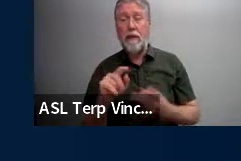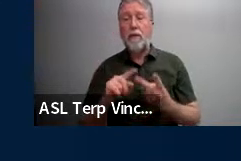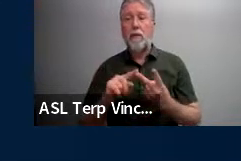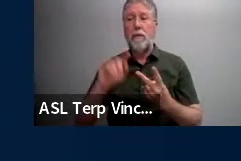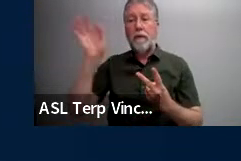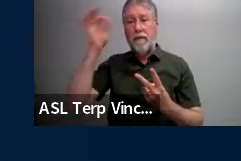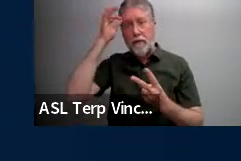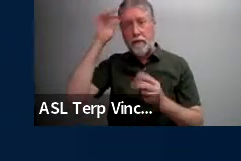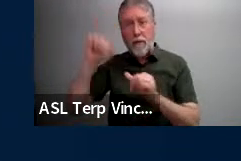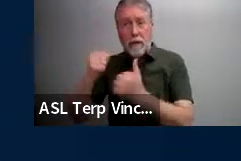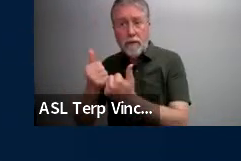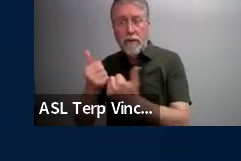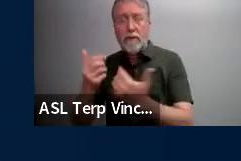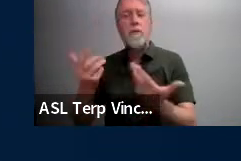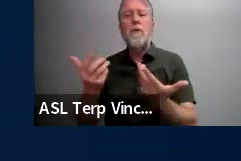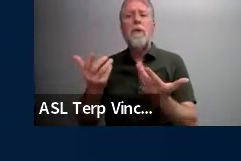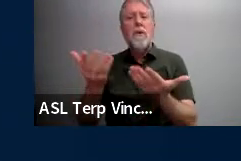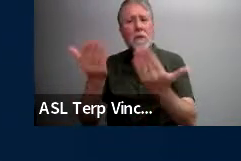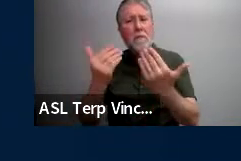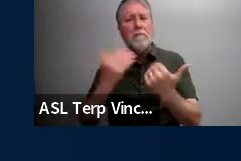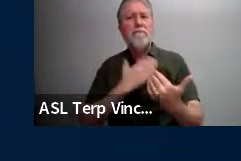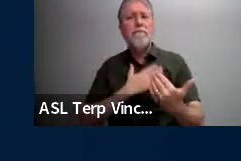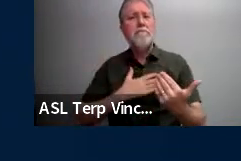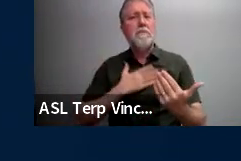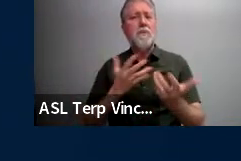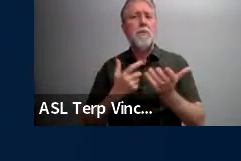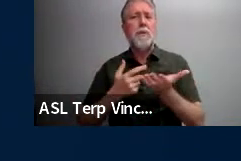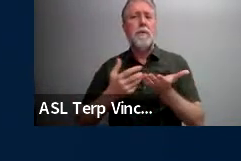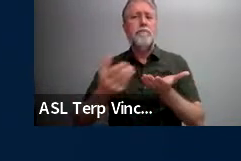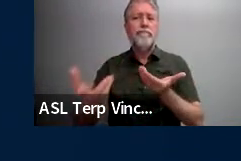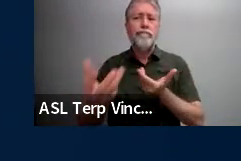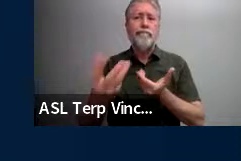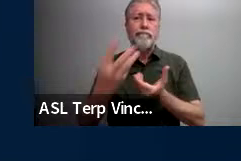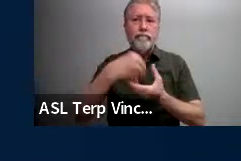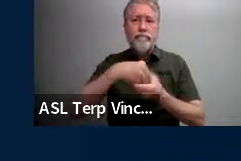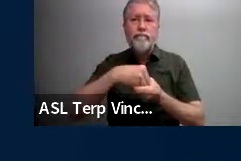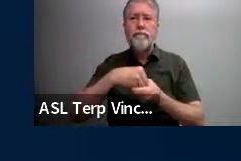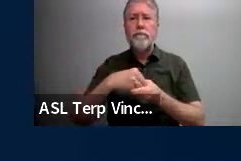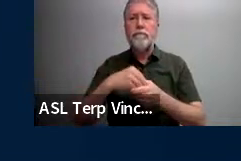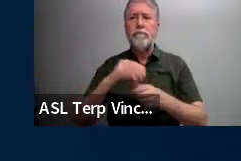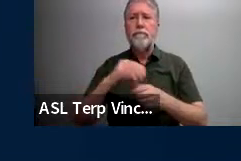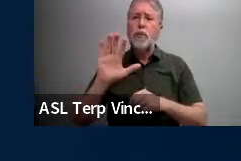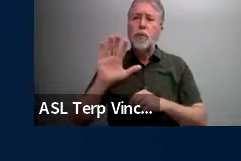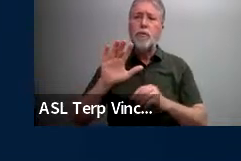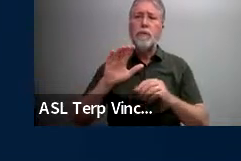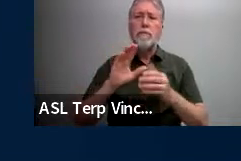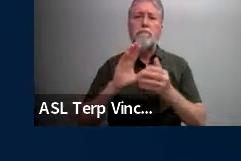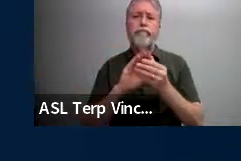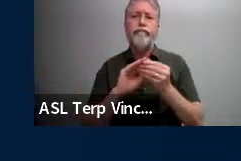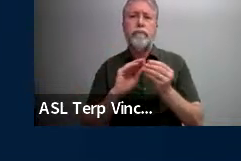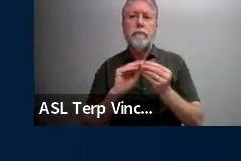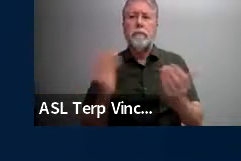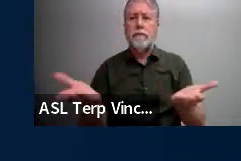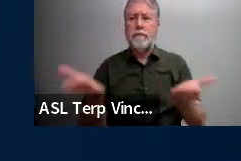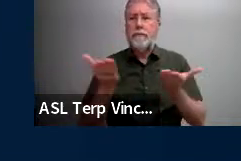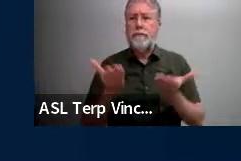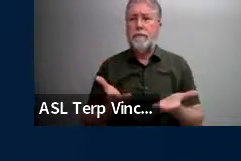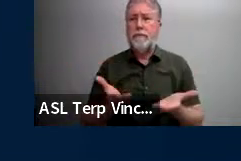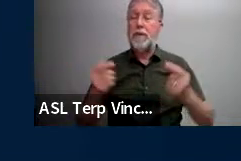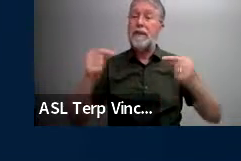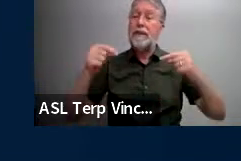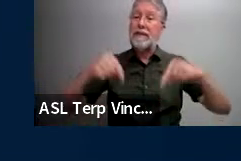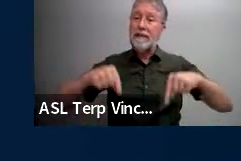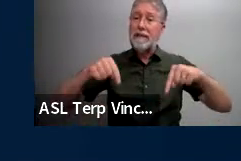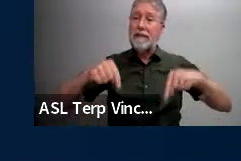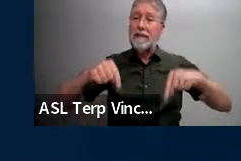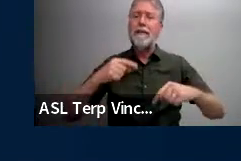you a little bit more about next steps. But overall, we want to reemphasize that we need to be at the table as people with disabilities, be part